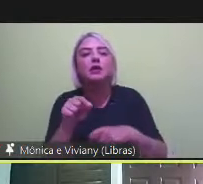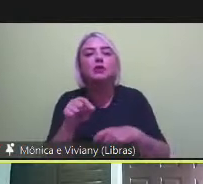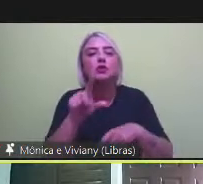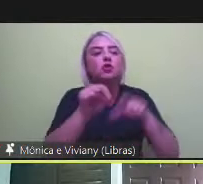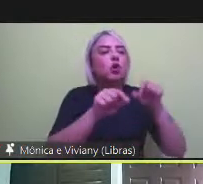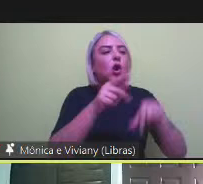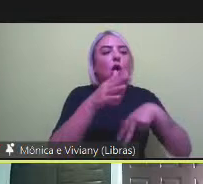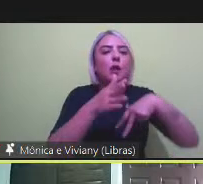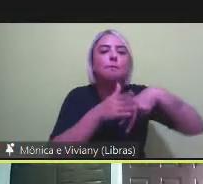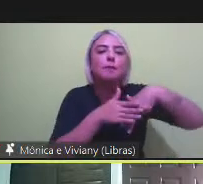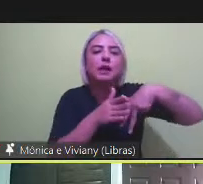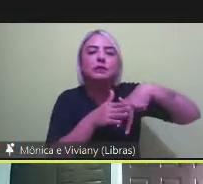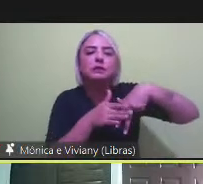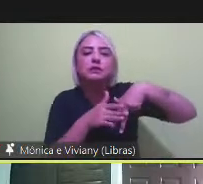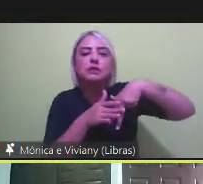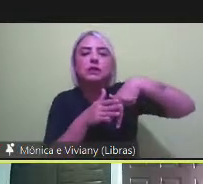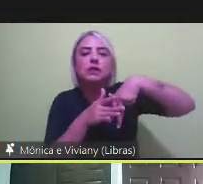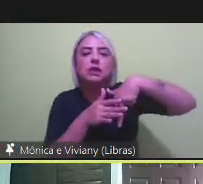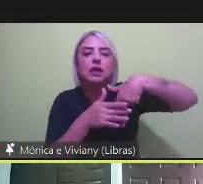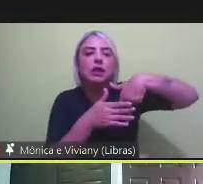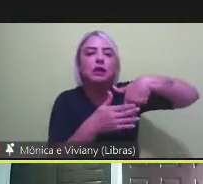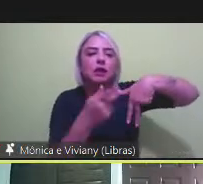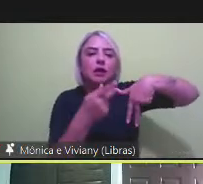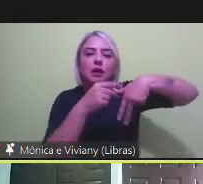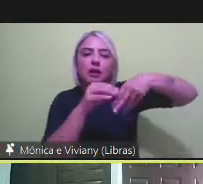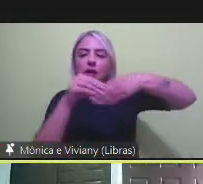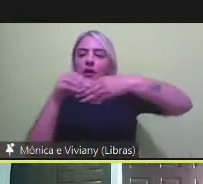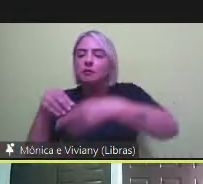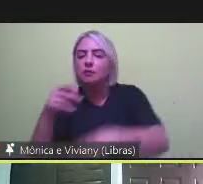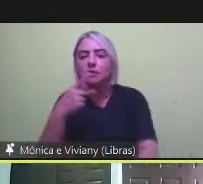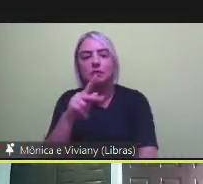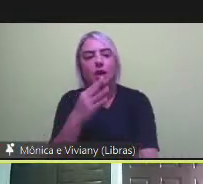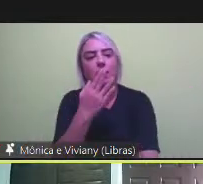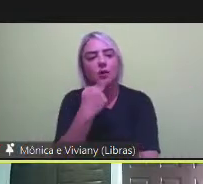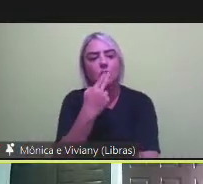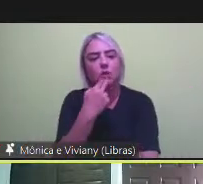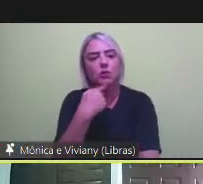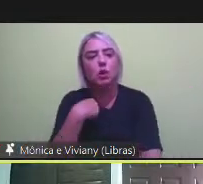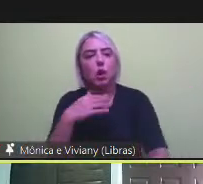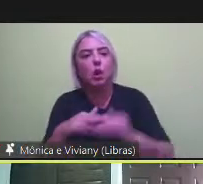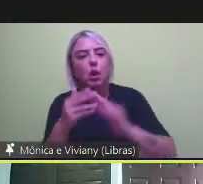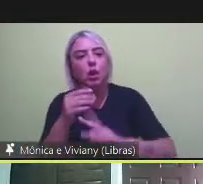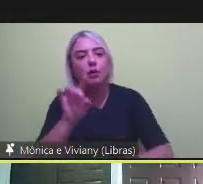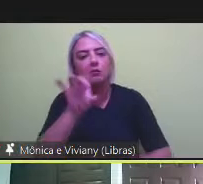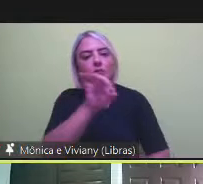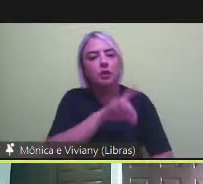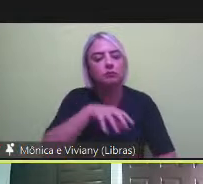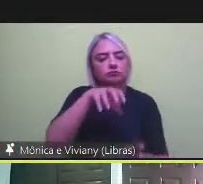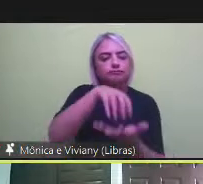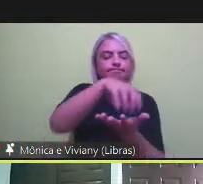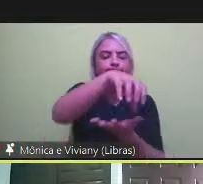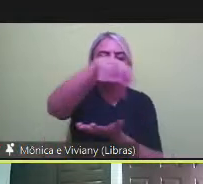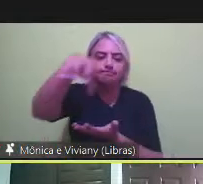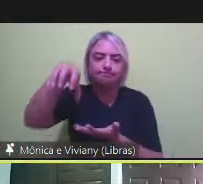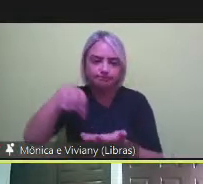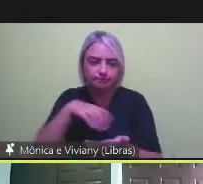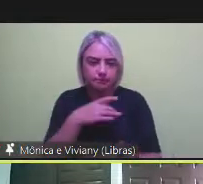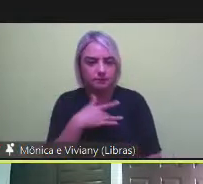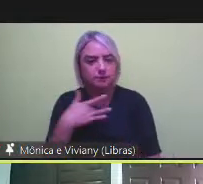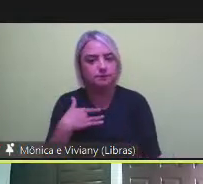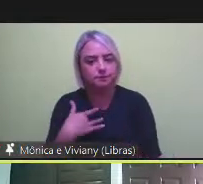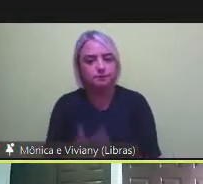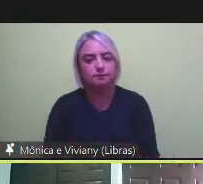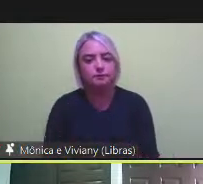and nutritionists who are available in every health facility. These dietitians and